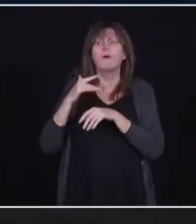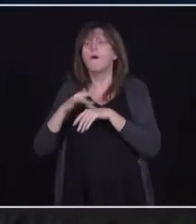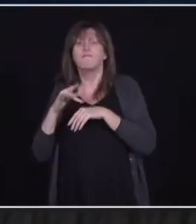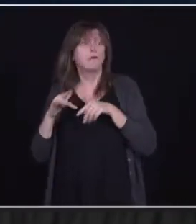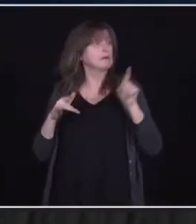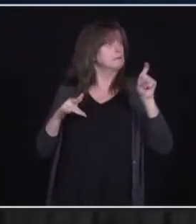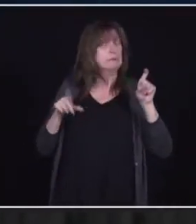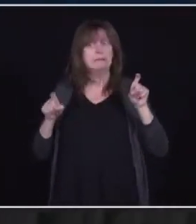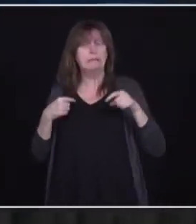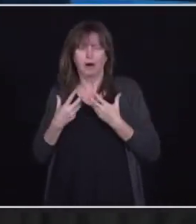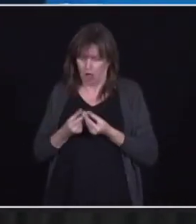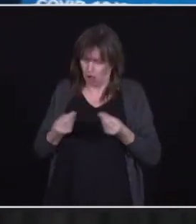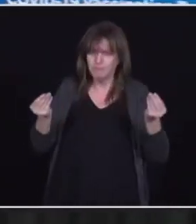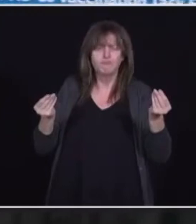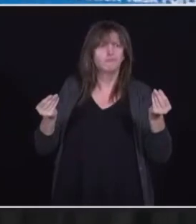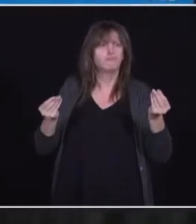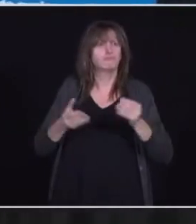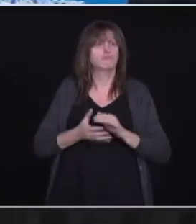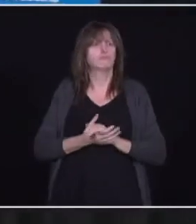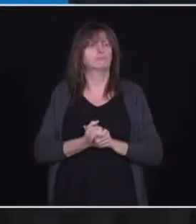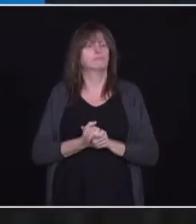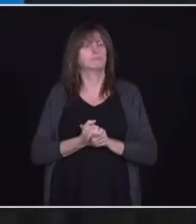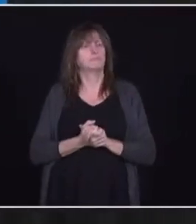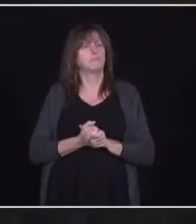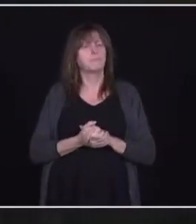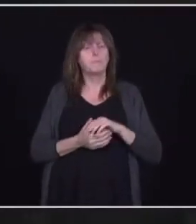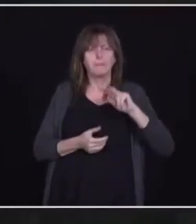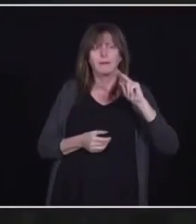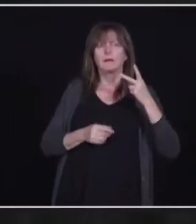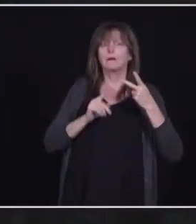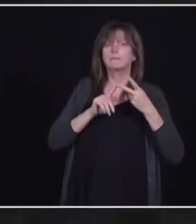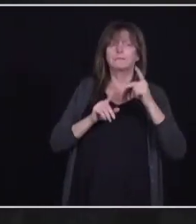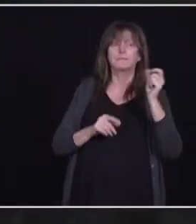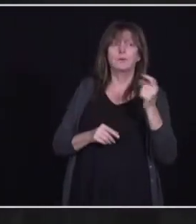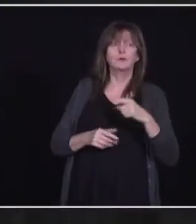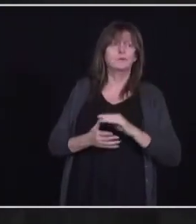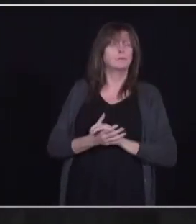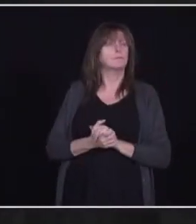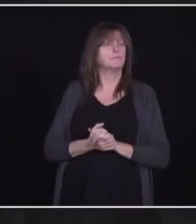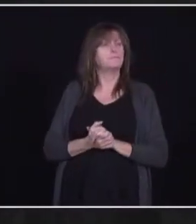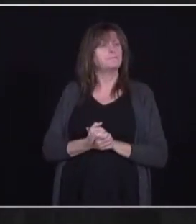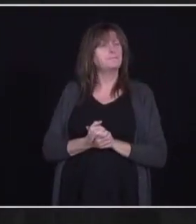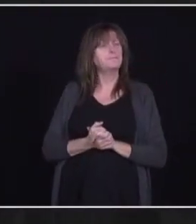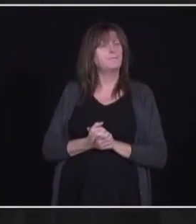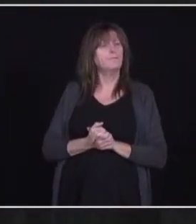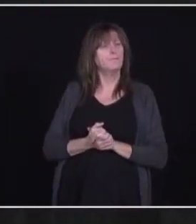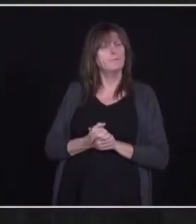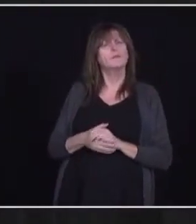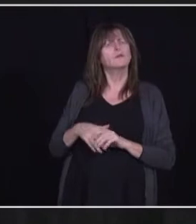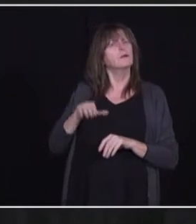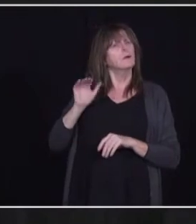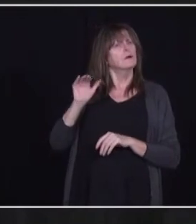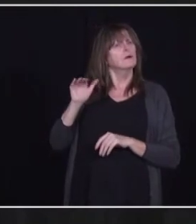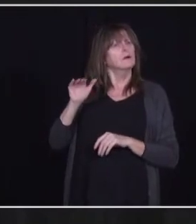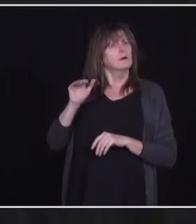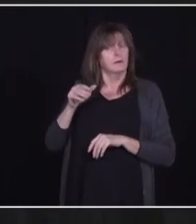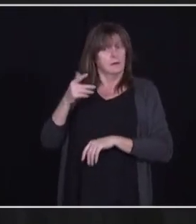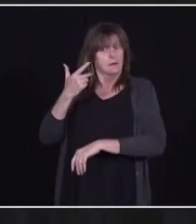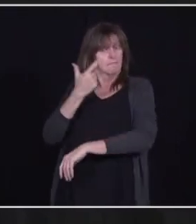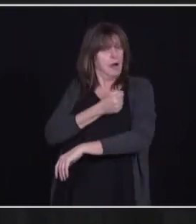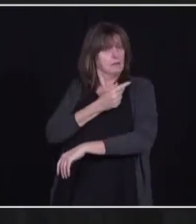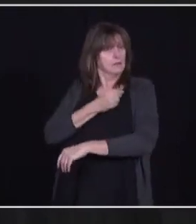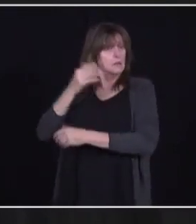up? And General Hillier, just on when the vaccines actually arrive in Canada, so we know they're being shipped